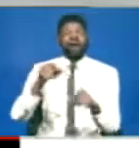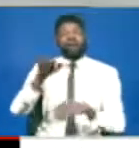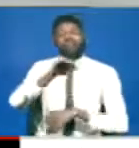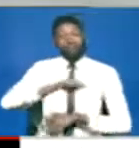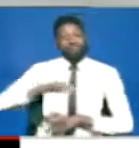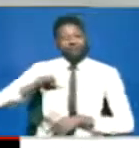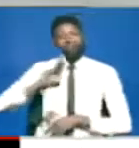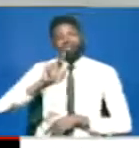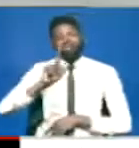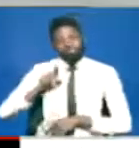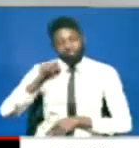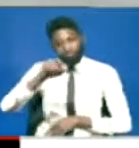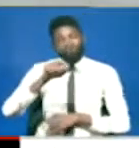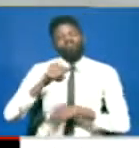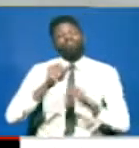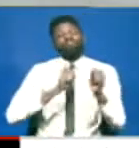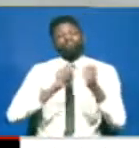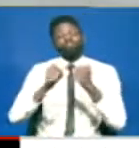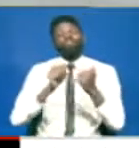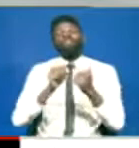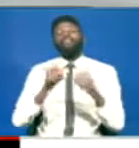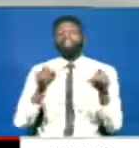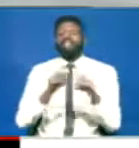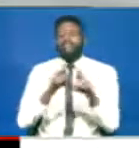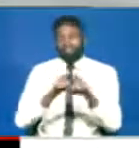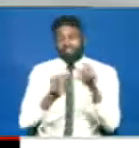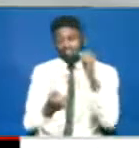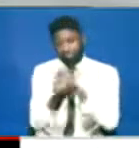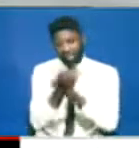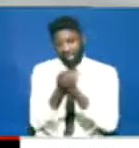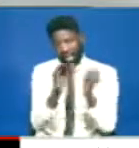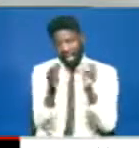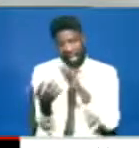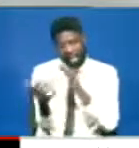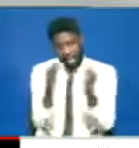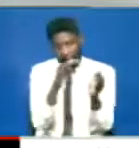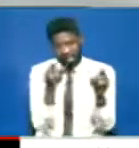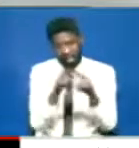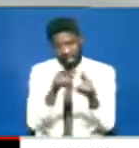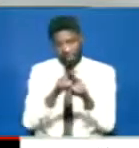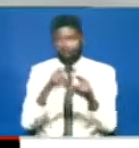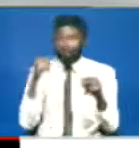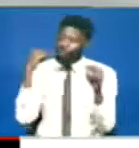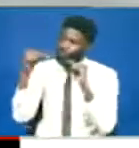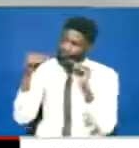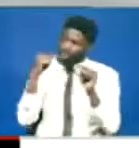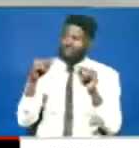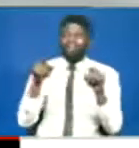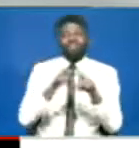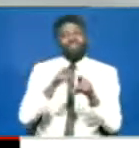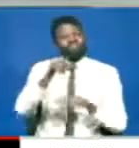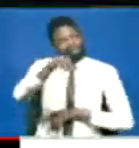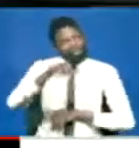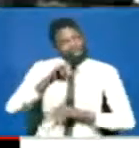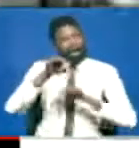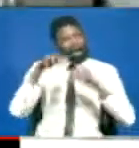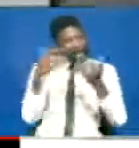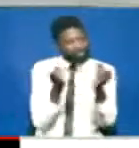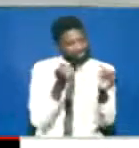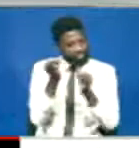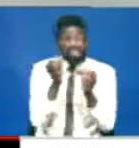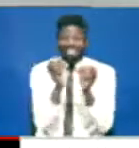of course, just to give you a glimpse of how it is as far as getting hotels and transport is concerned, for you to